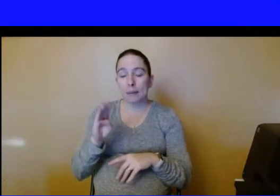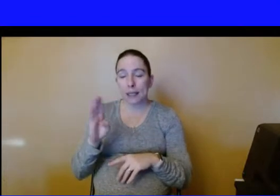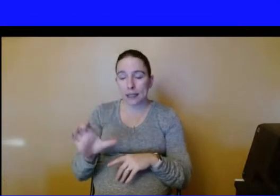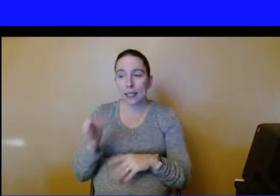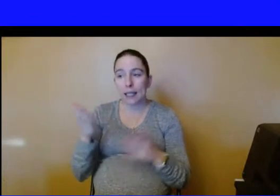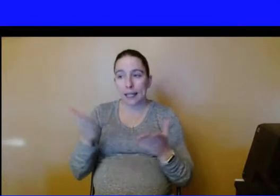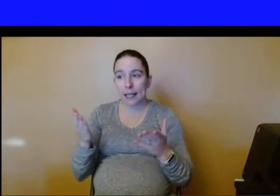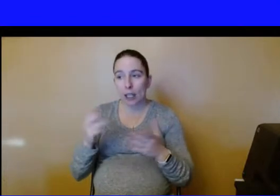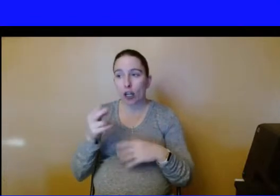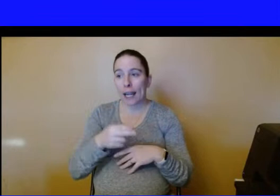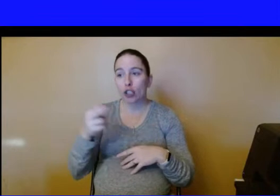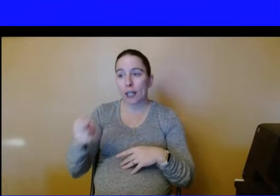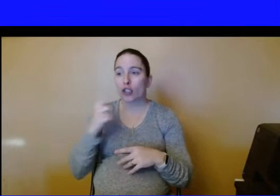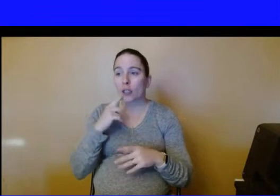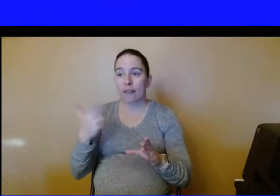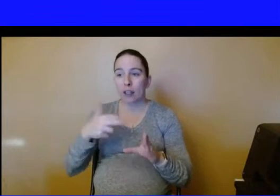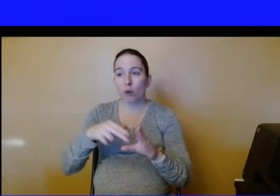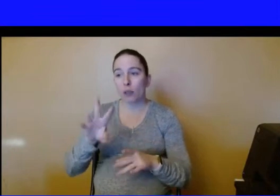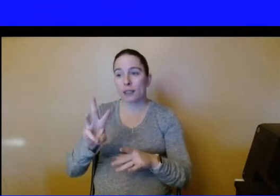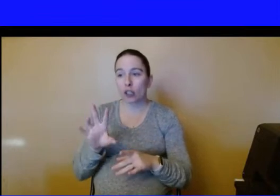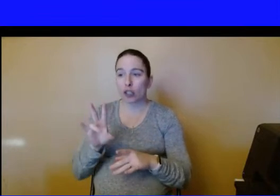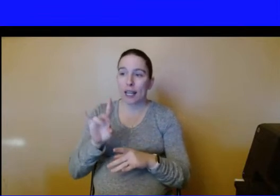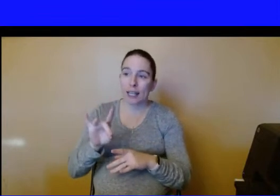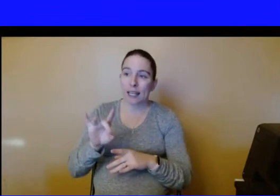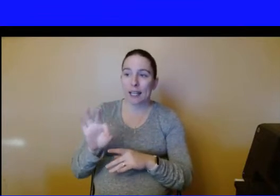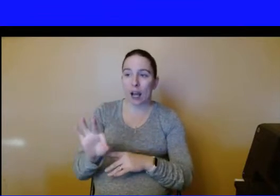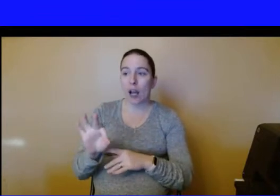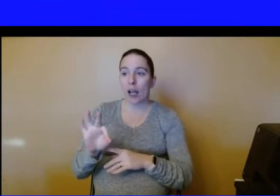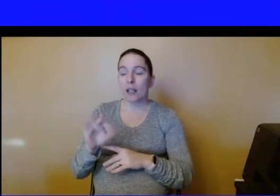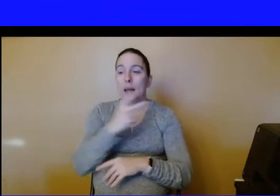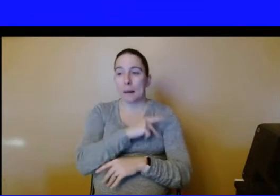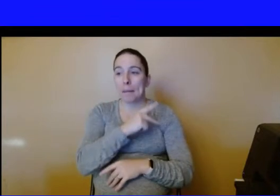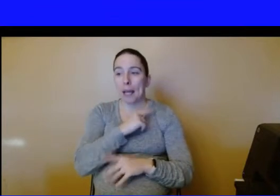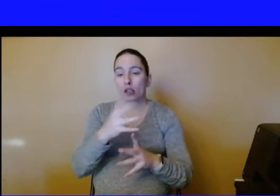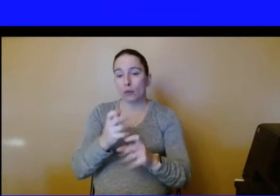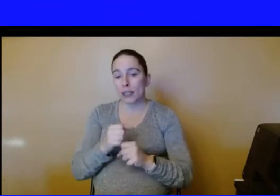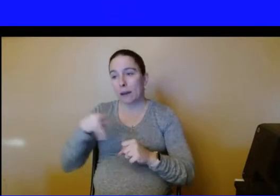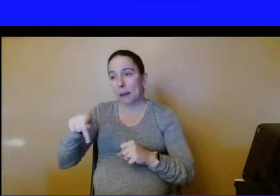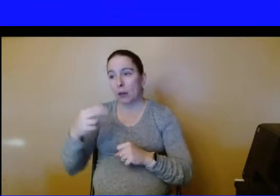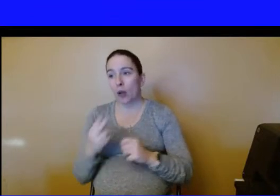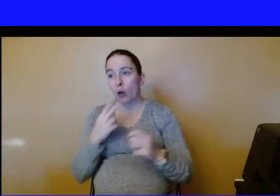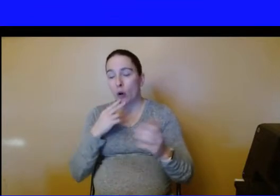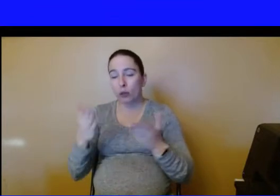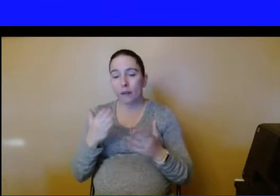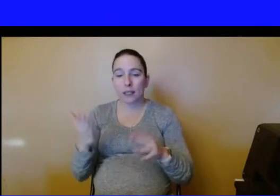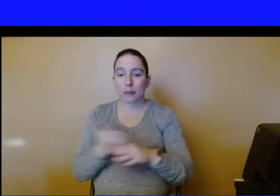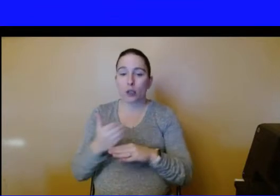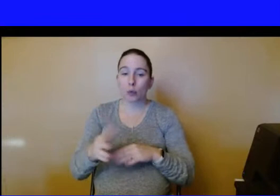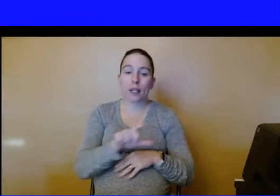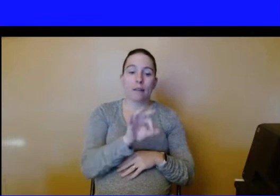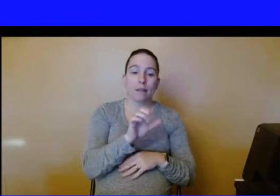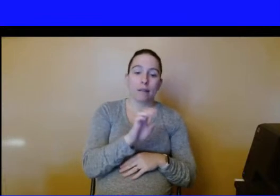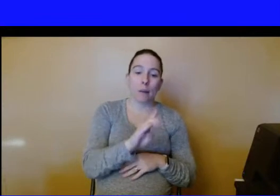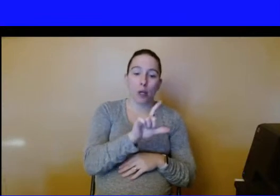is 81%. This compares with the system-wide comparison prior to this of 47.4%.